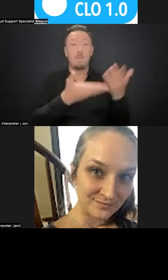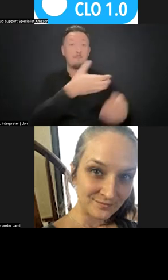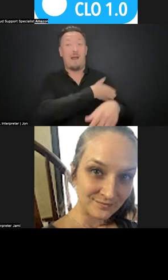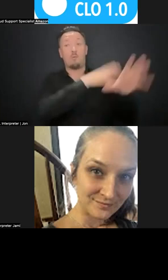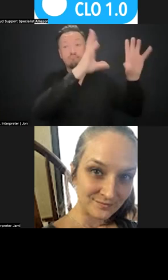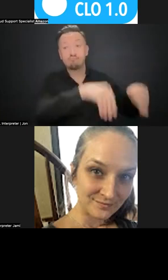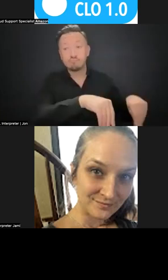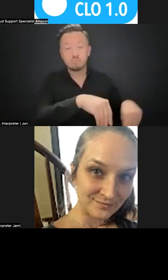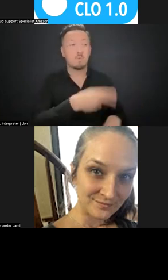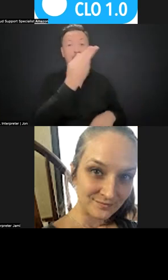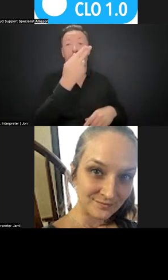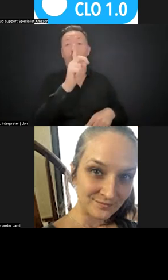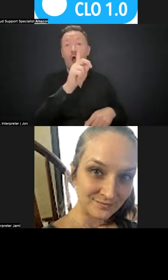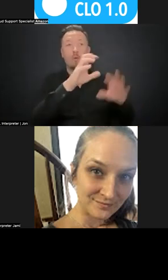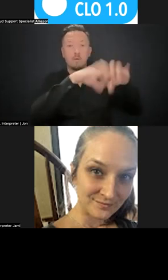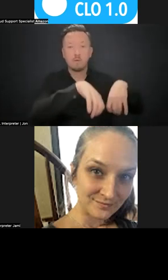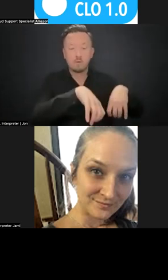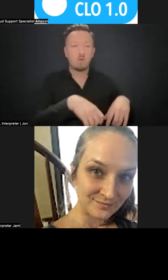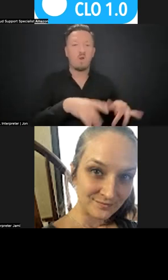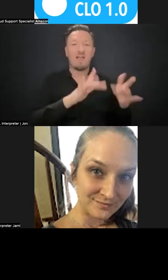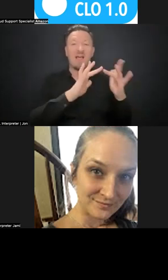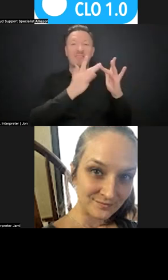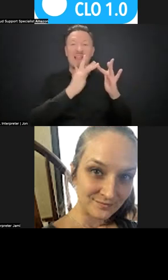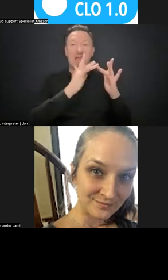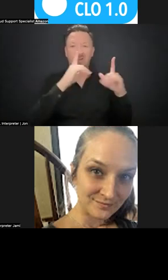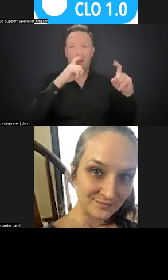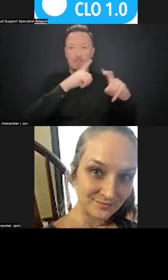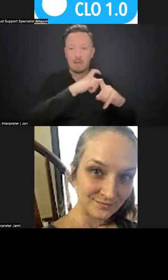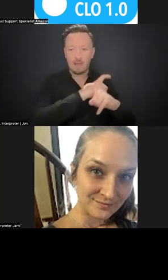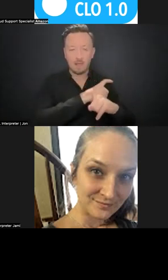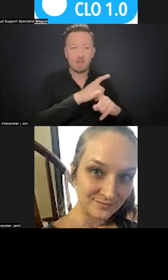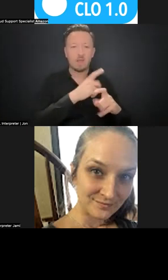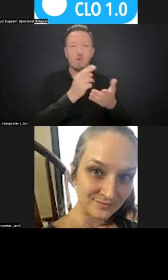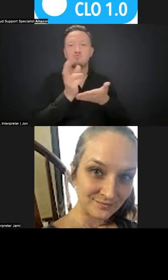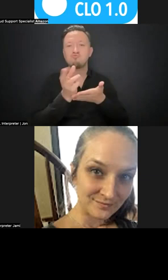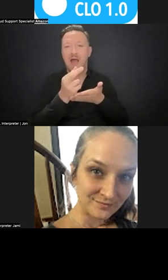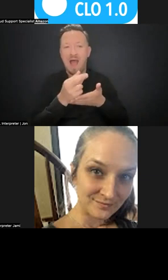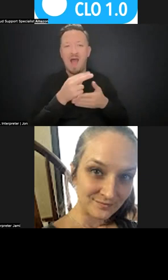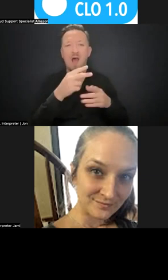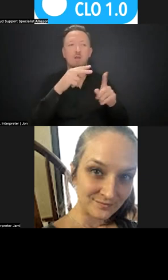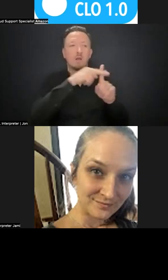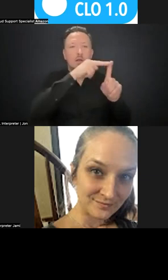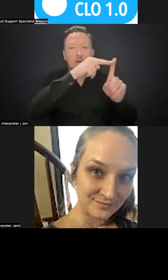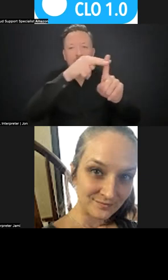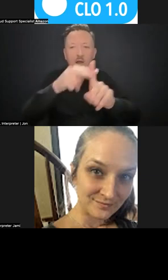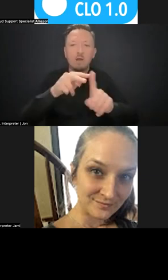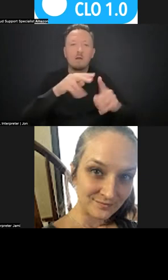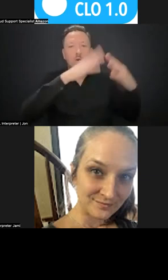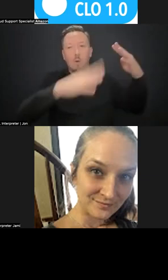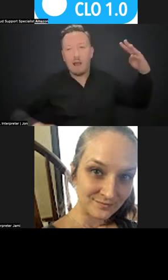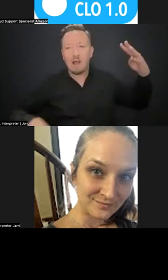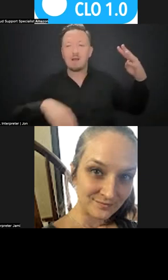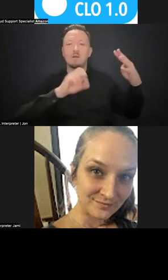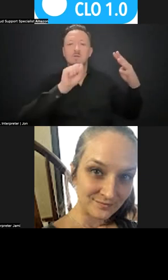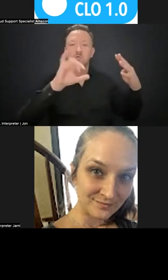fail, hardware. Network is complex, routing, switching, all that stuff. So if you don't have to do